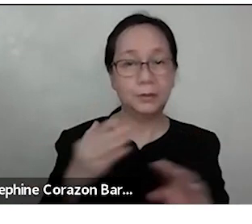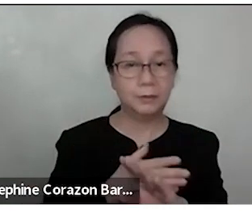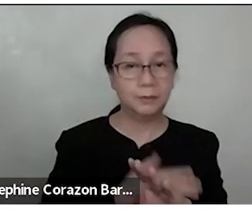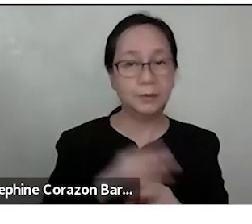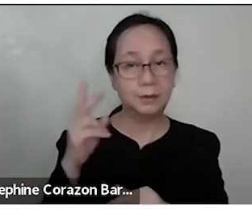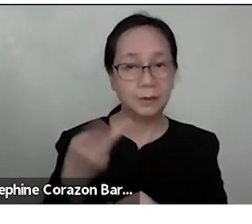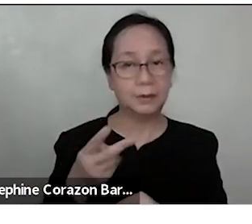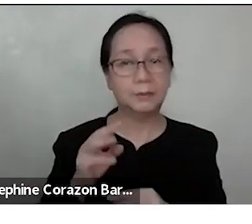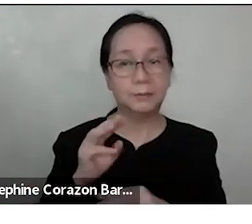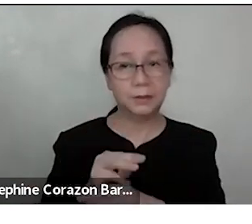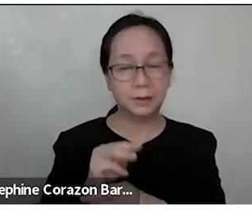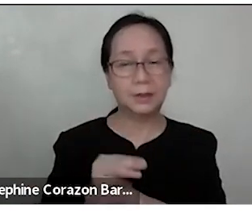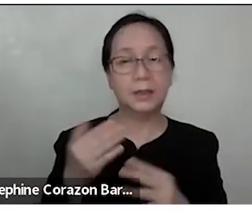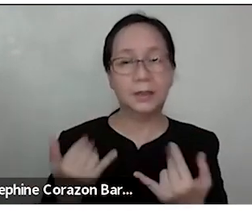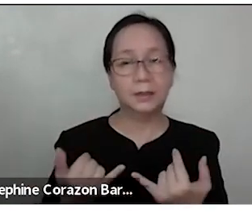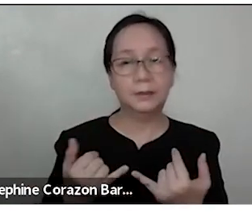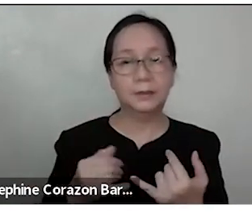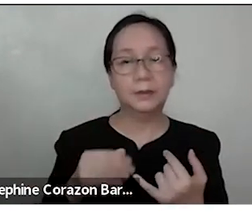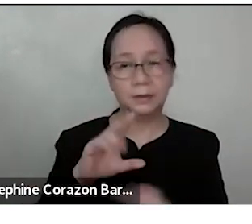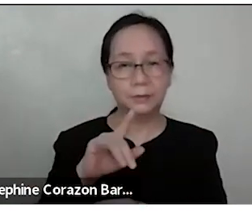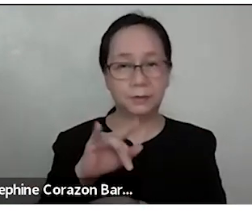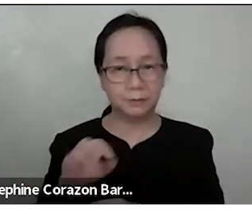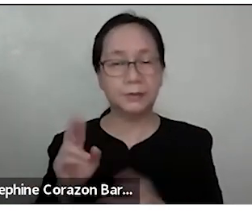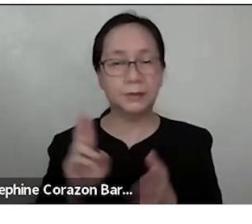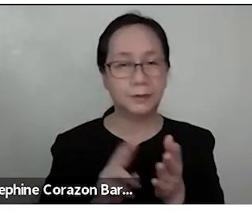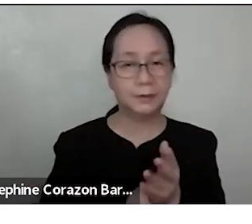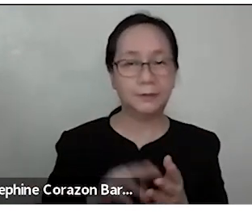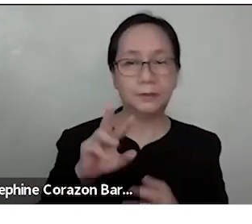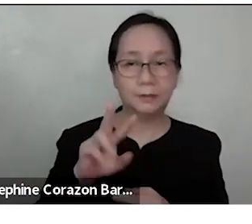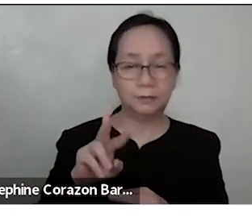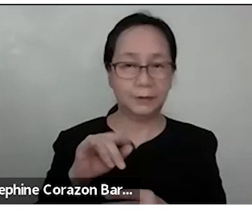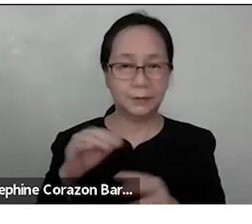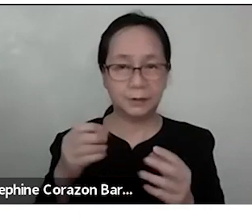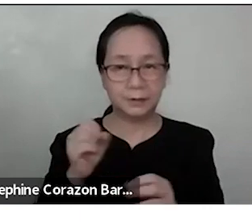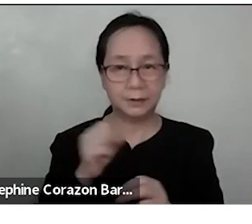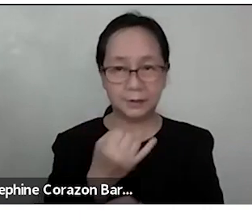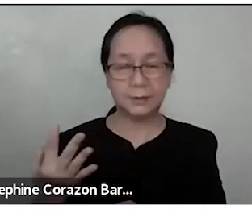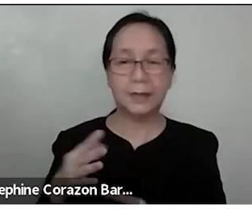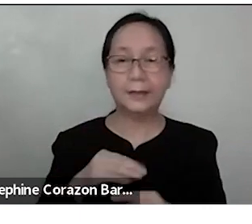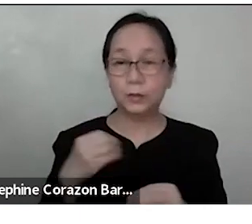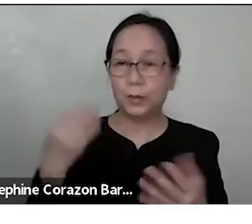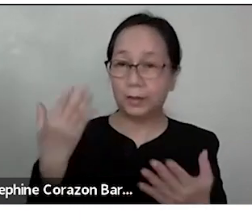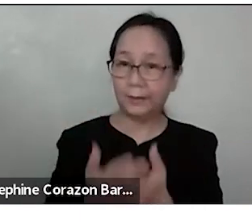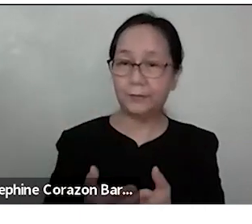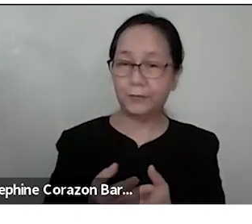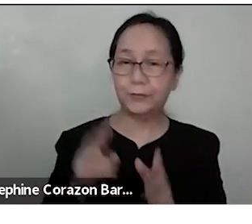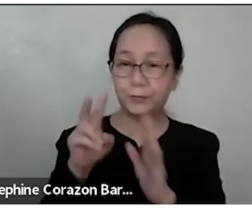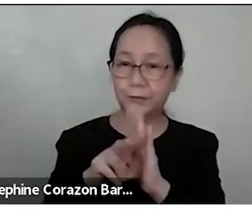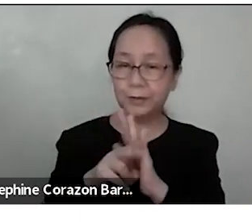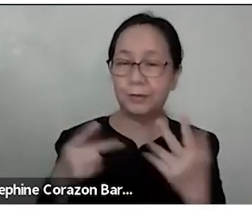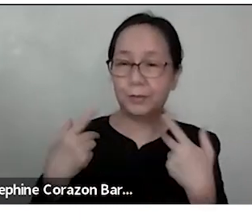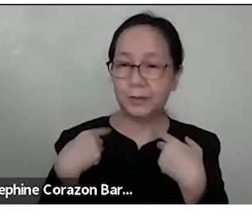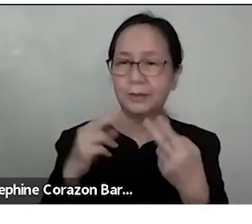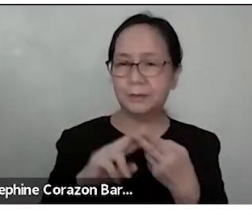second ministerial conference on civil registration and vital statistics in the Asia and the Pacific. And to arrive at that video, we had a